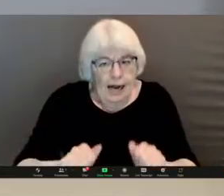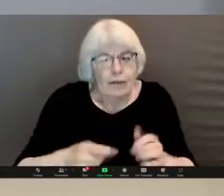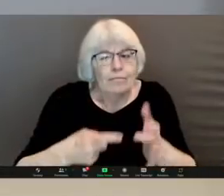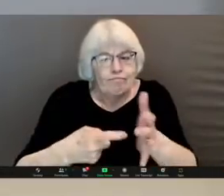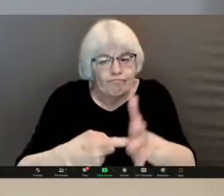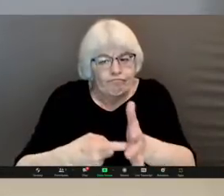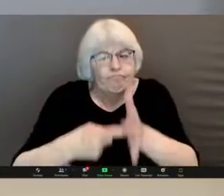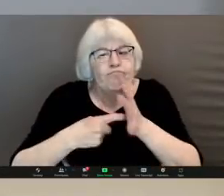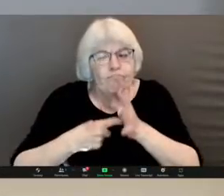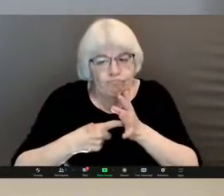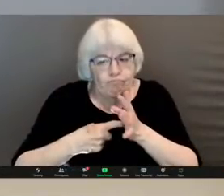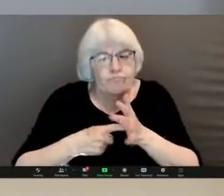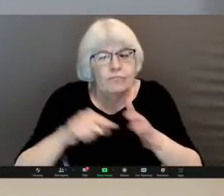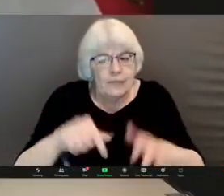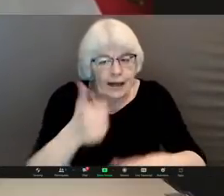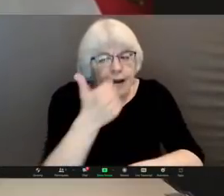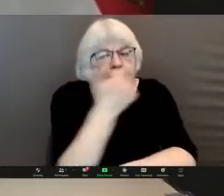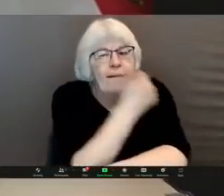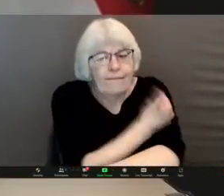weeks.